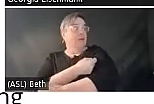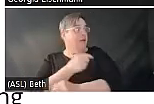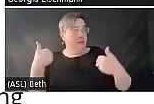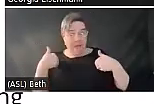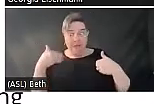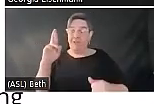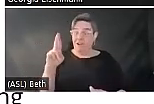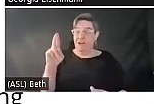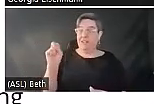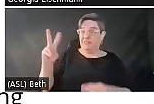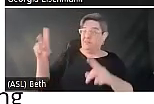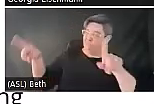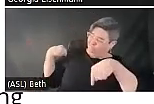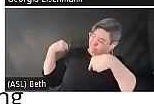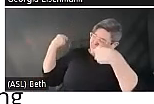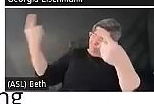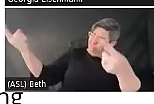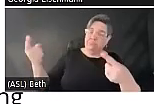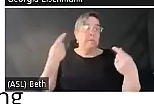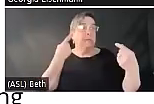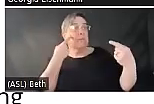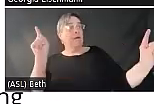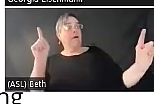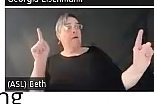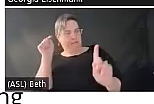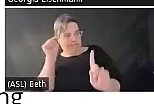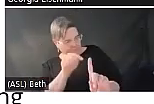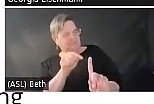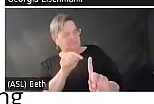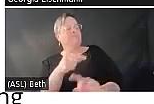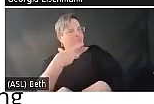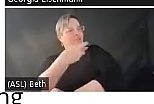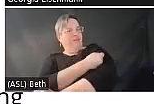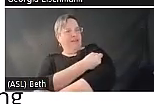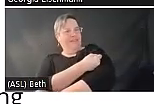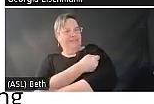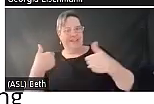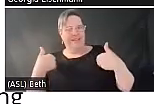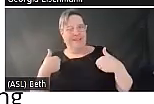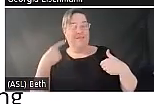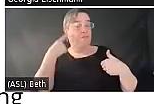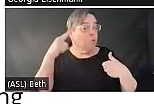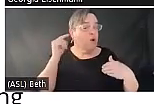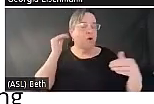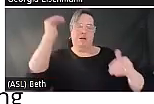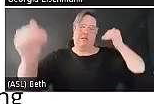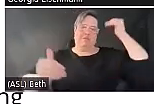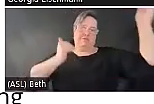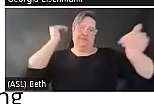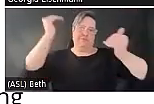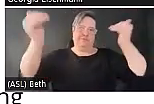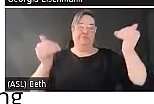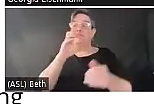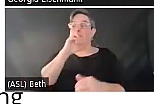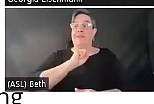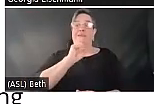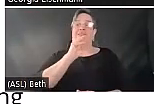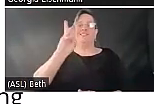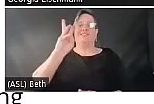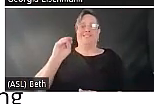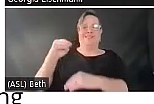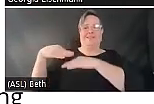vaccine for RSV. So this year, there's an adult vaccine that's for adults age 60 and